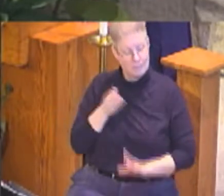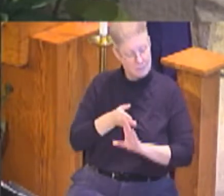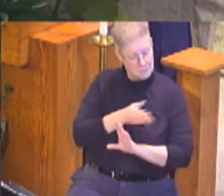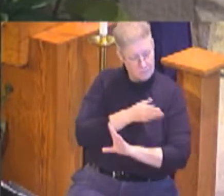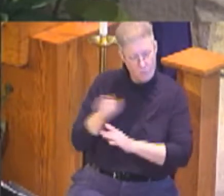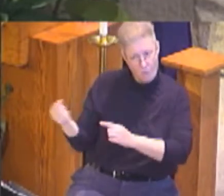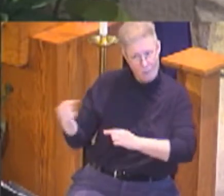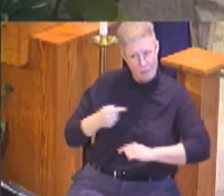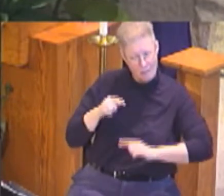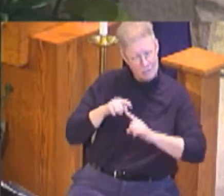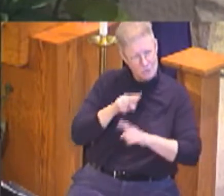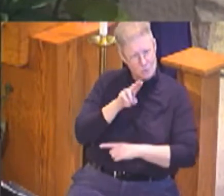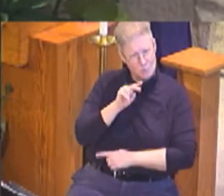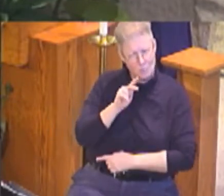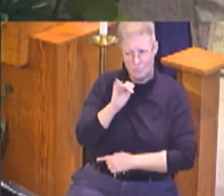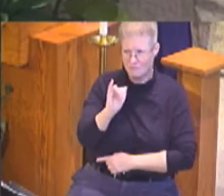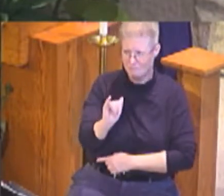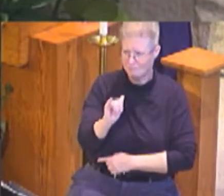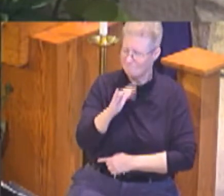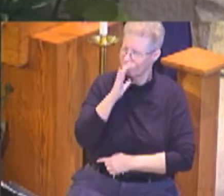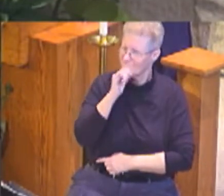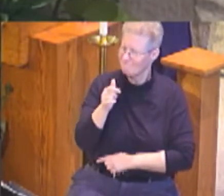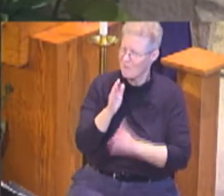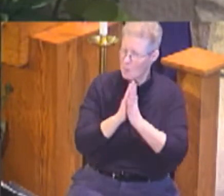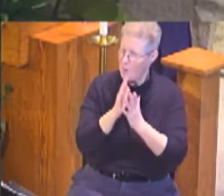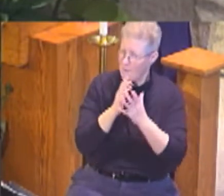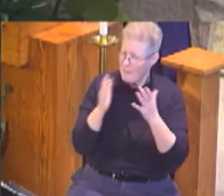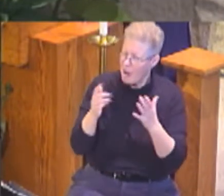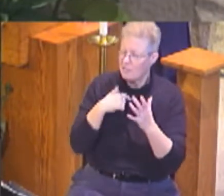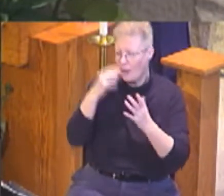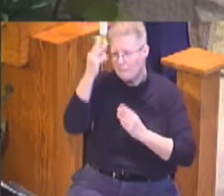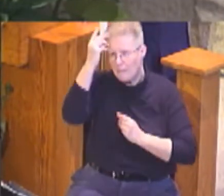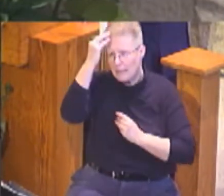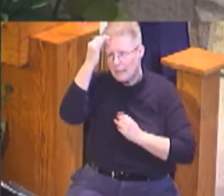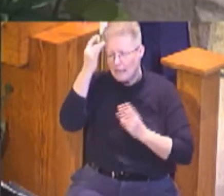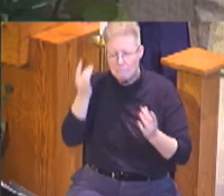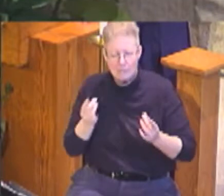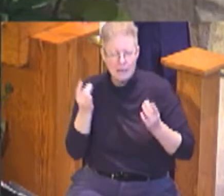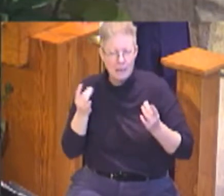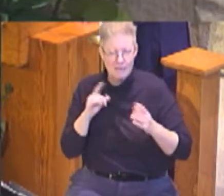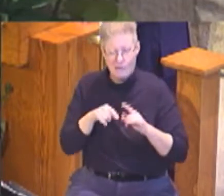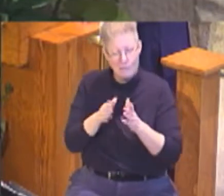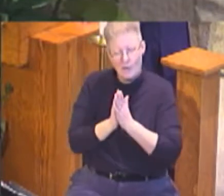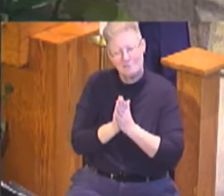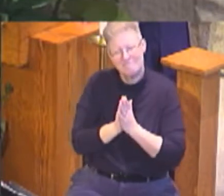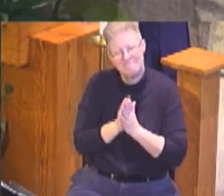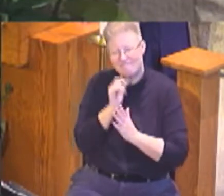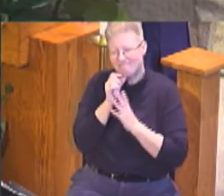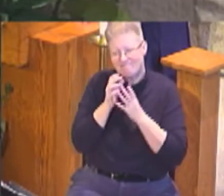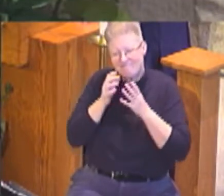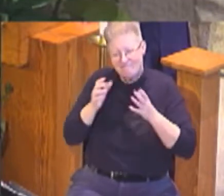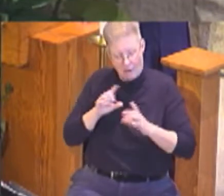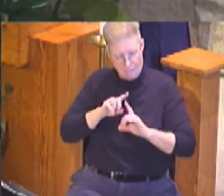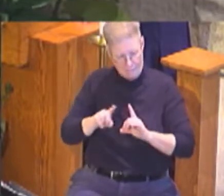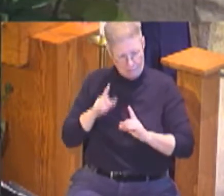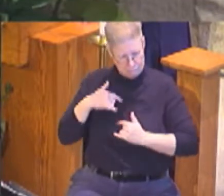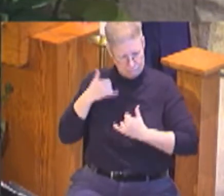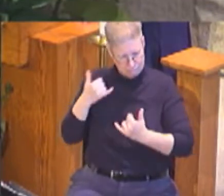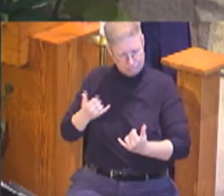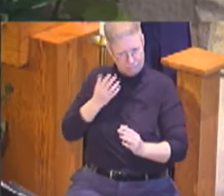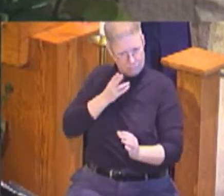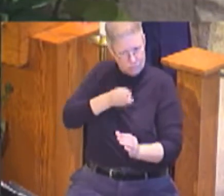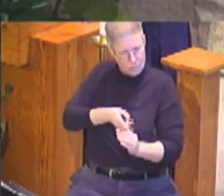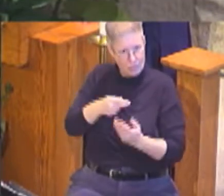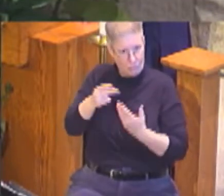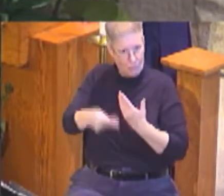pray very much. I tended to meditate, but not pray. However, since joining the prayer chaplain program, I have